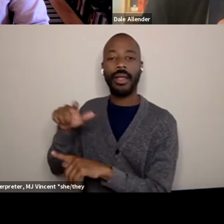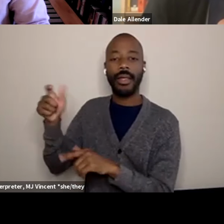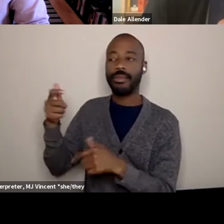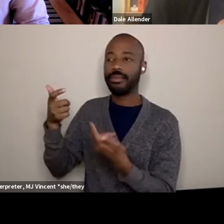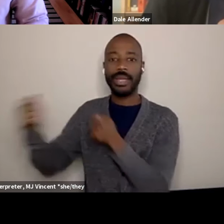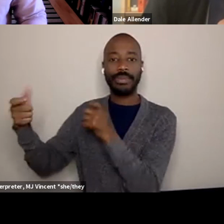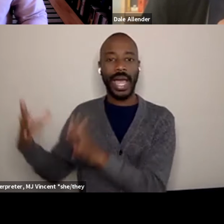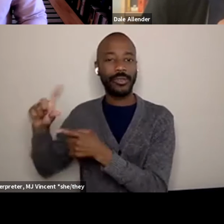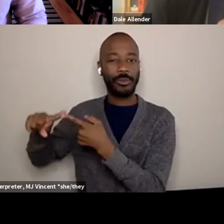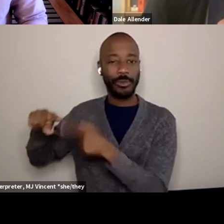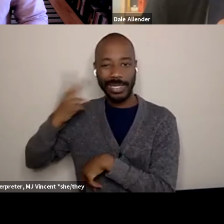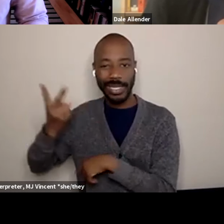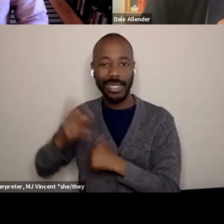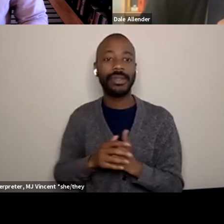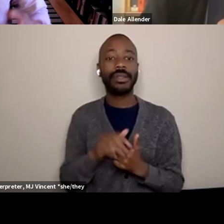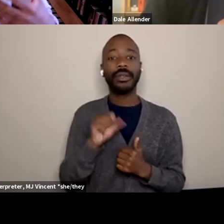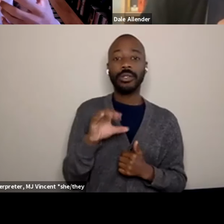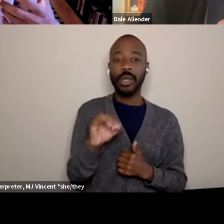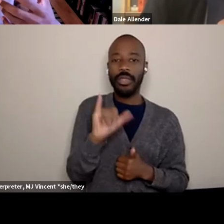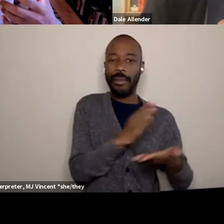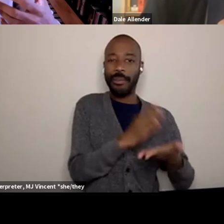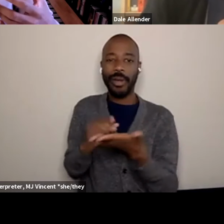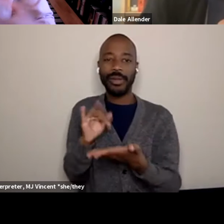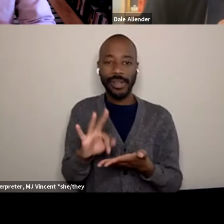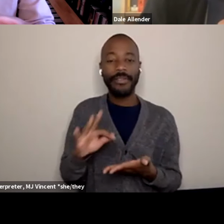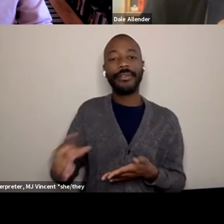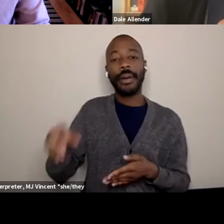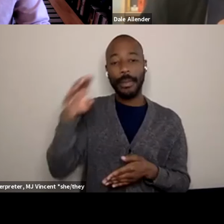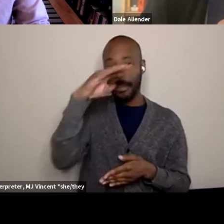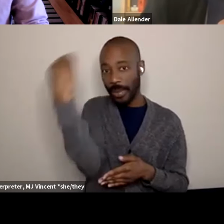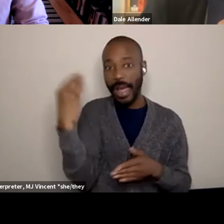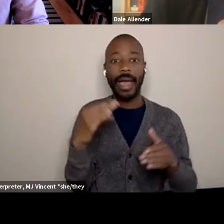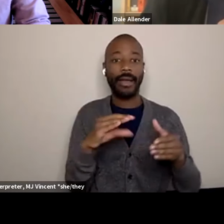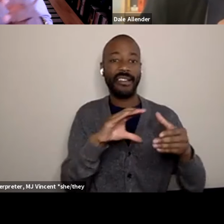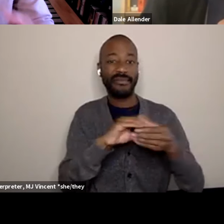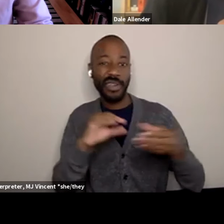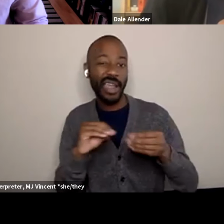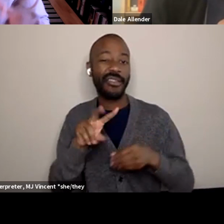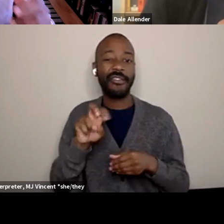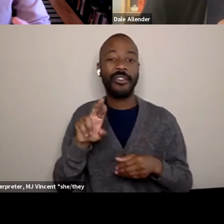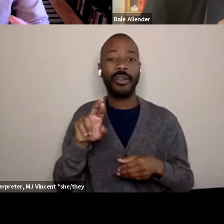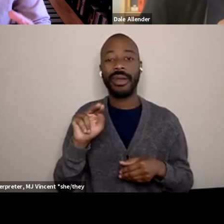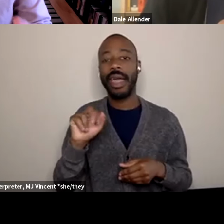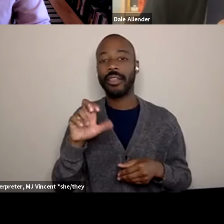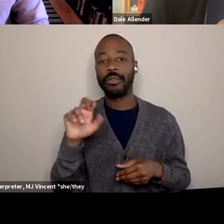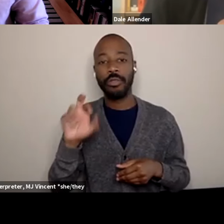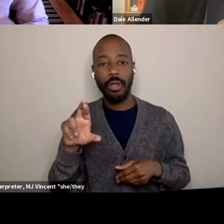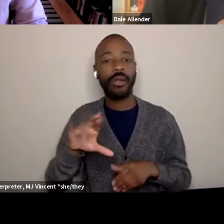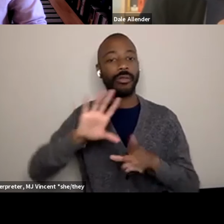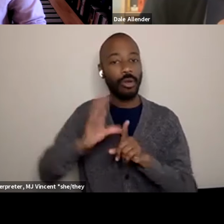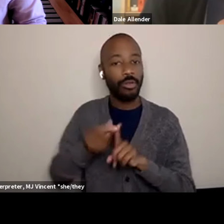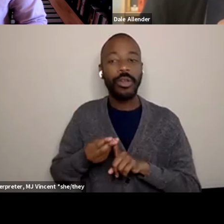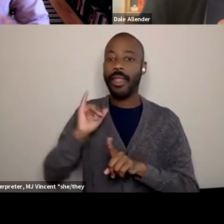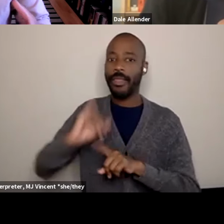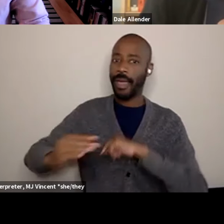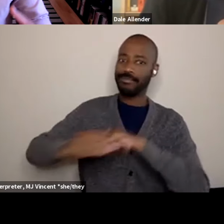aspects of Black vernacular culture informed my conceptualization of the framework of fugitive pedagogy, right? To